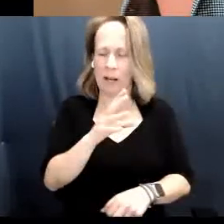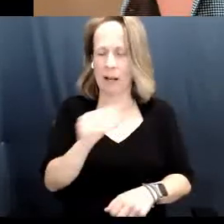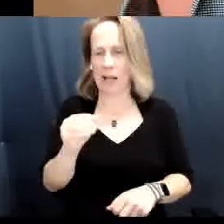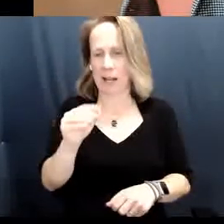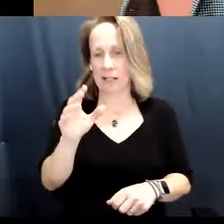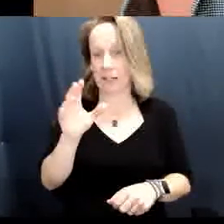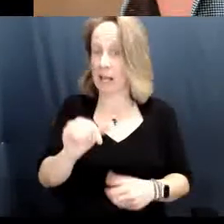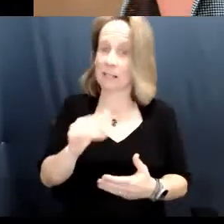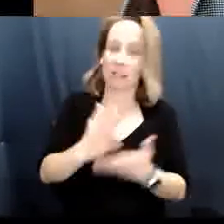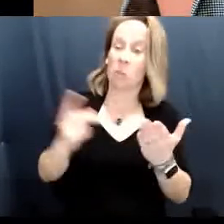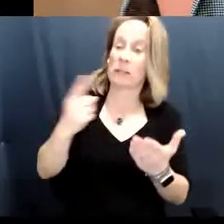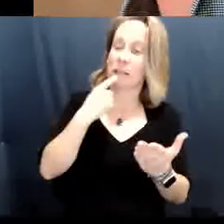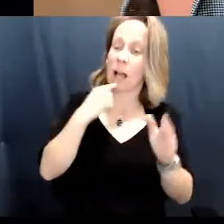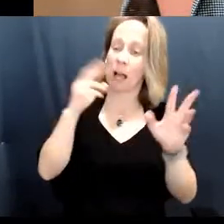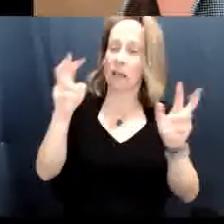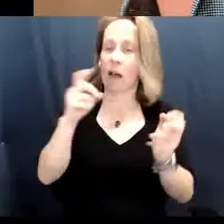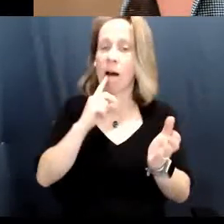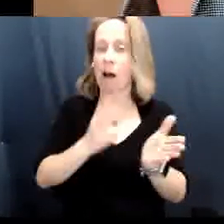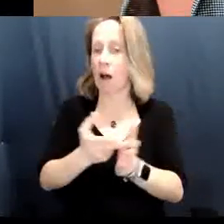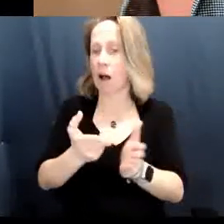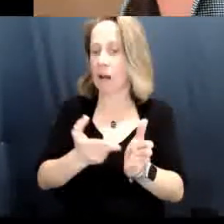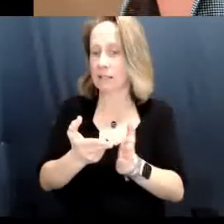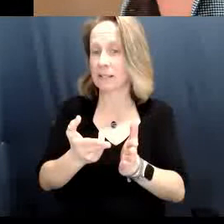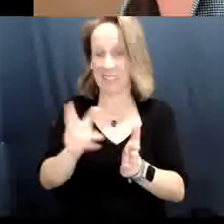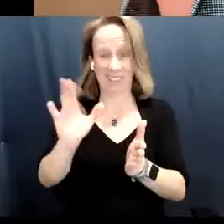honest, right? And that takes introspection.